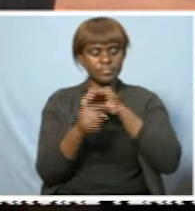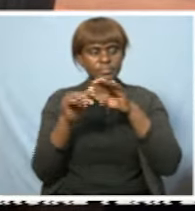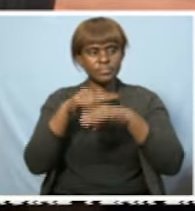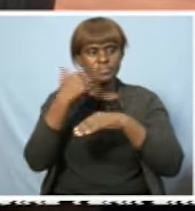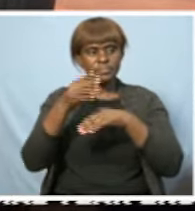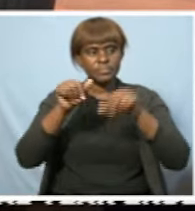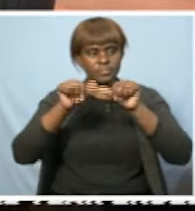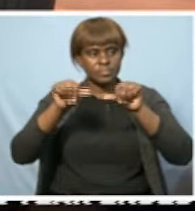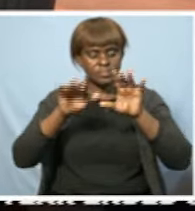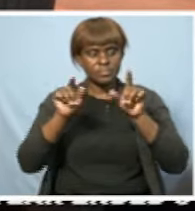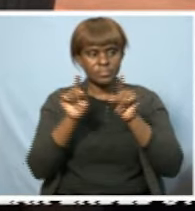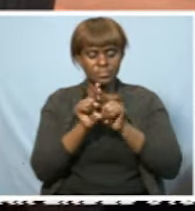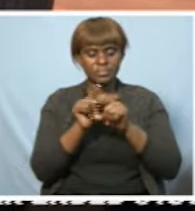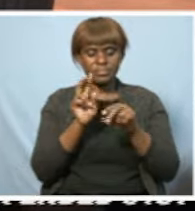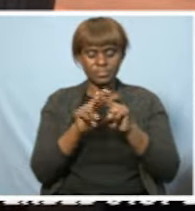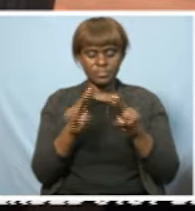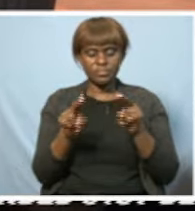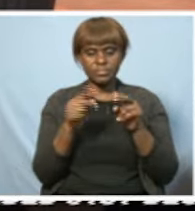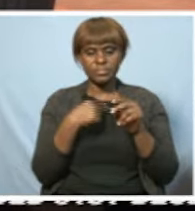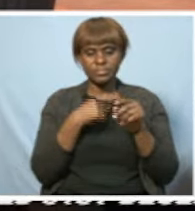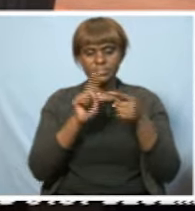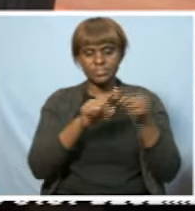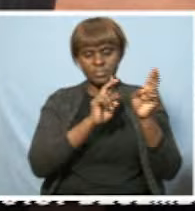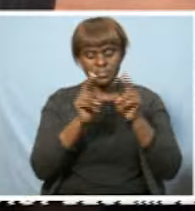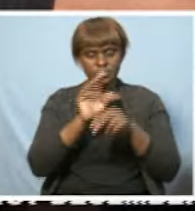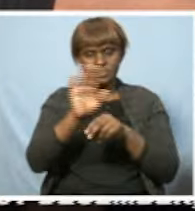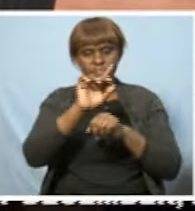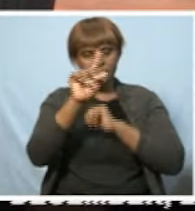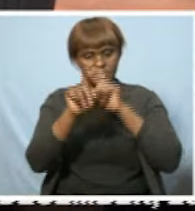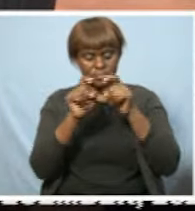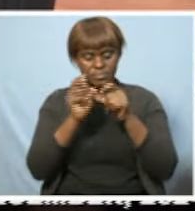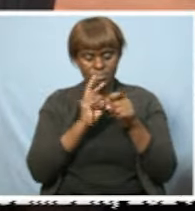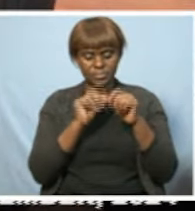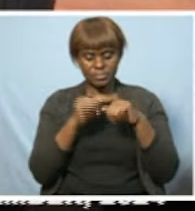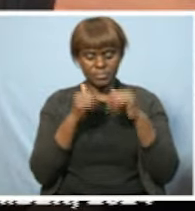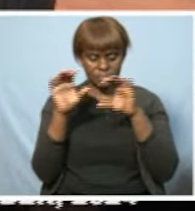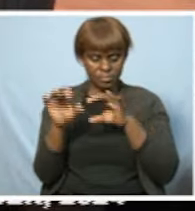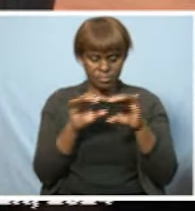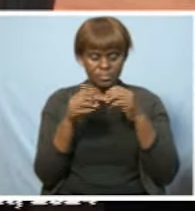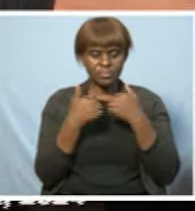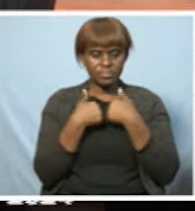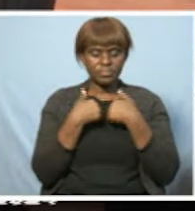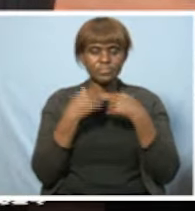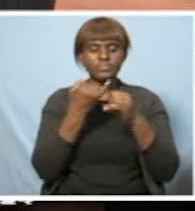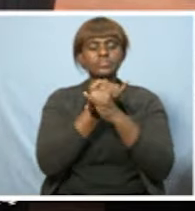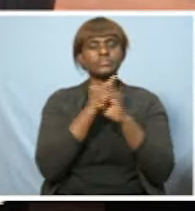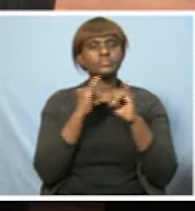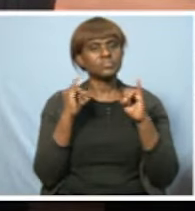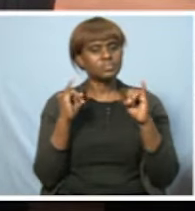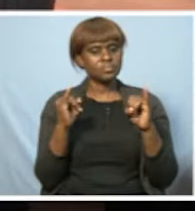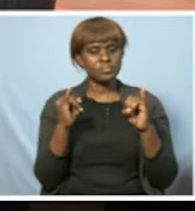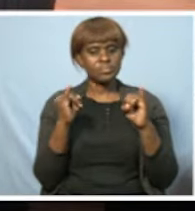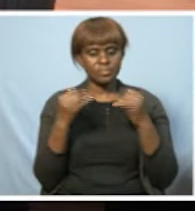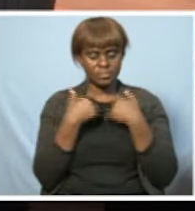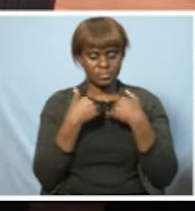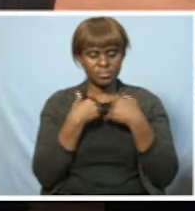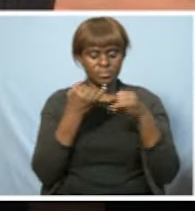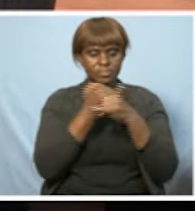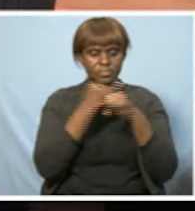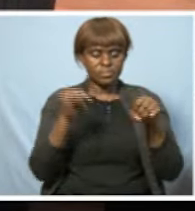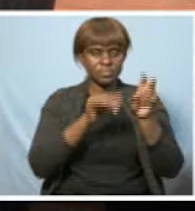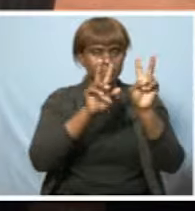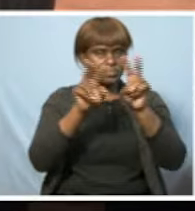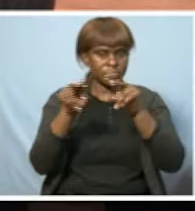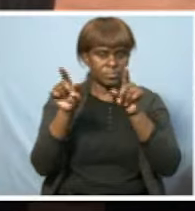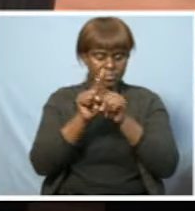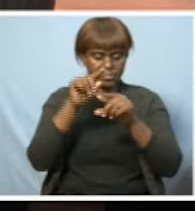well. Chair, to answer your question again, we actually do undertake independent inspections as